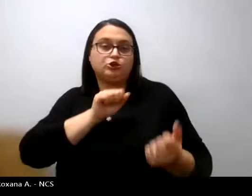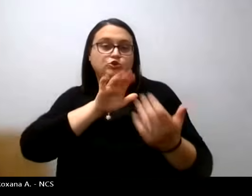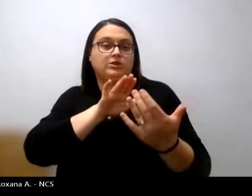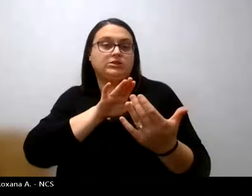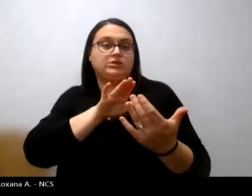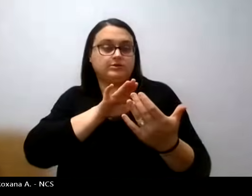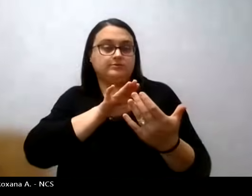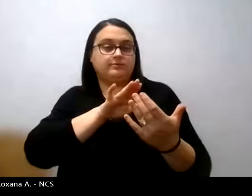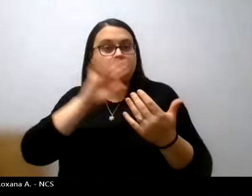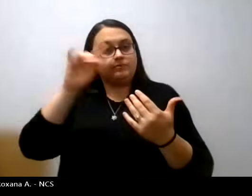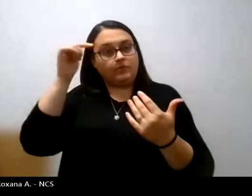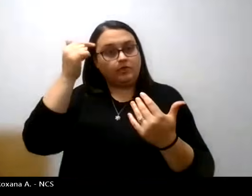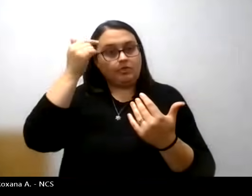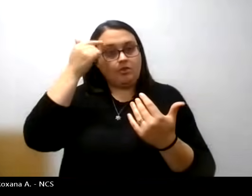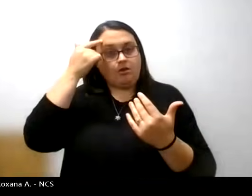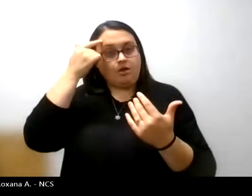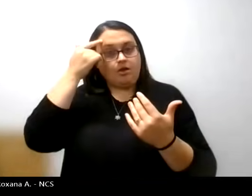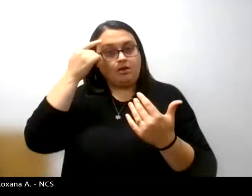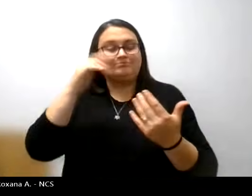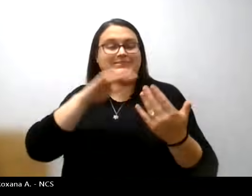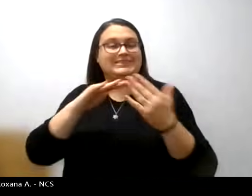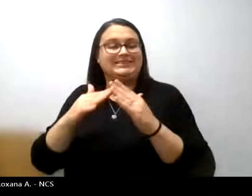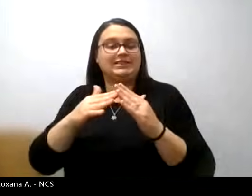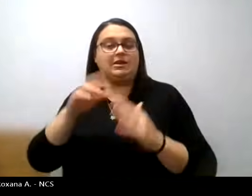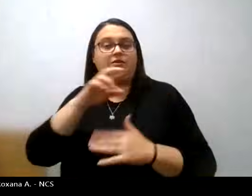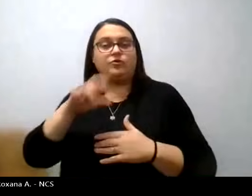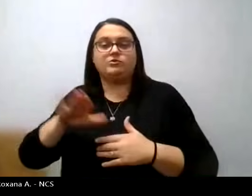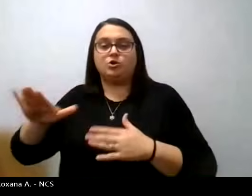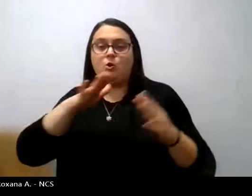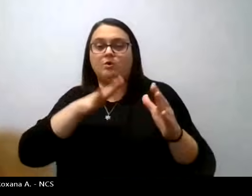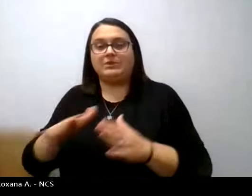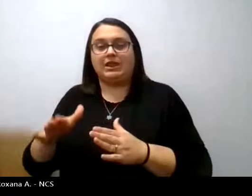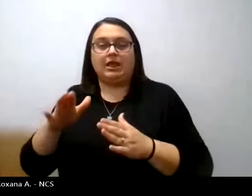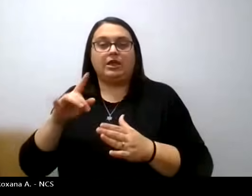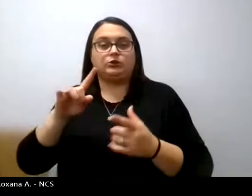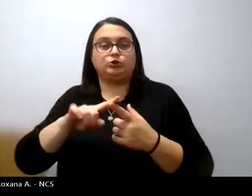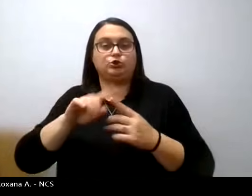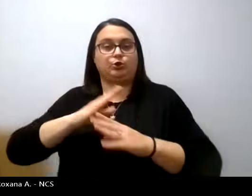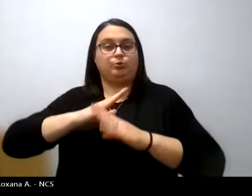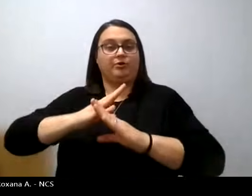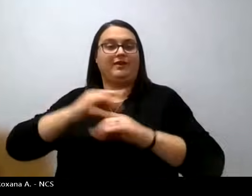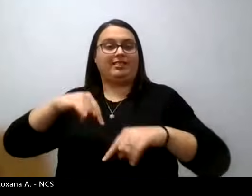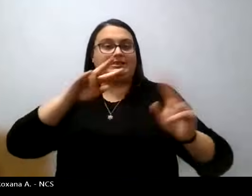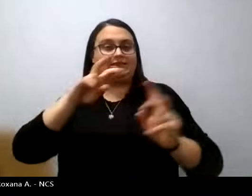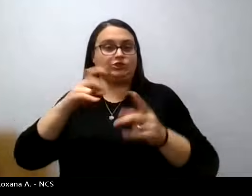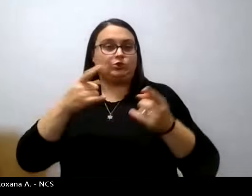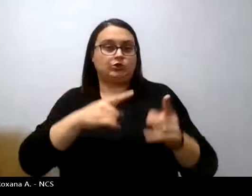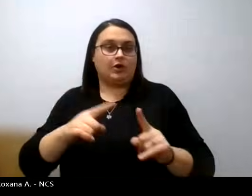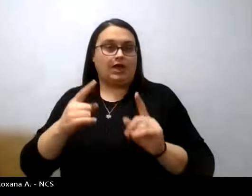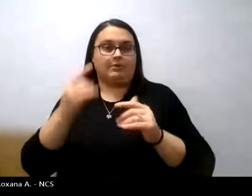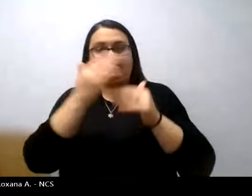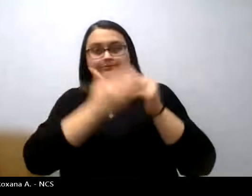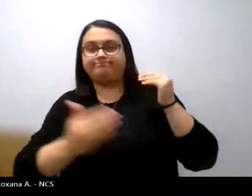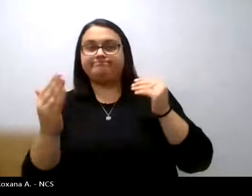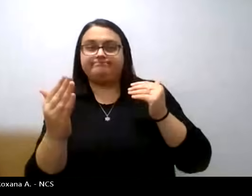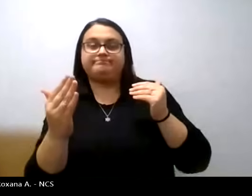what the government's plan, what the city of Richmond's plan is to prevent issues like this from happening in the long